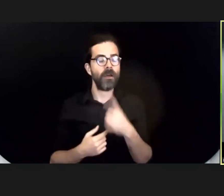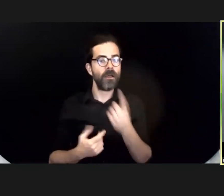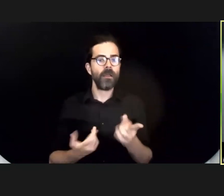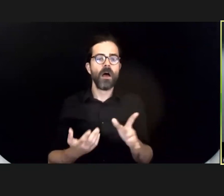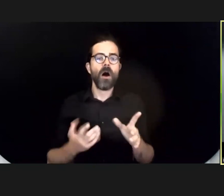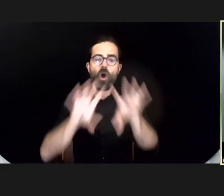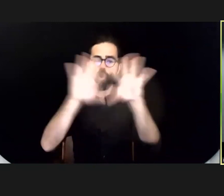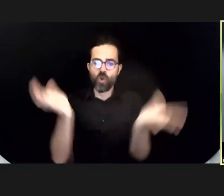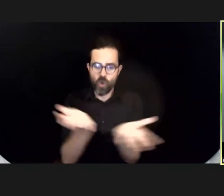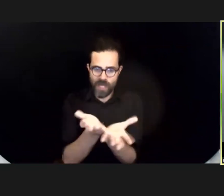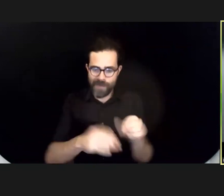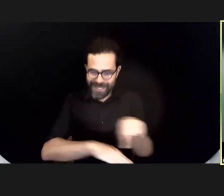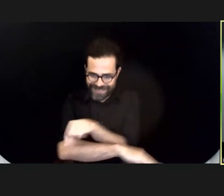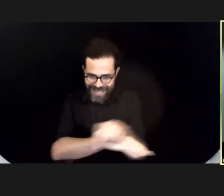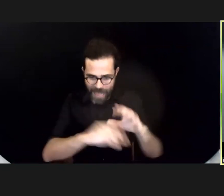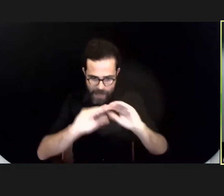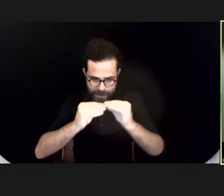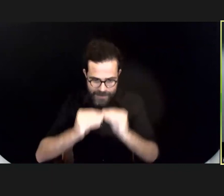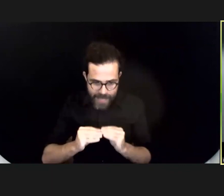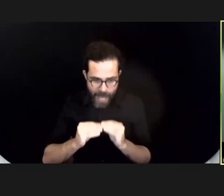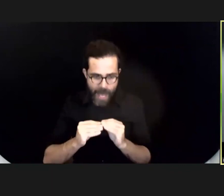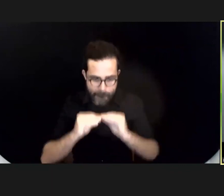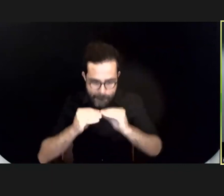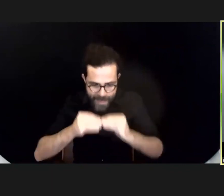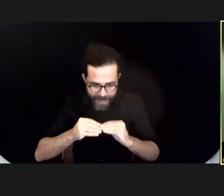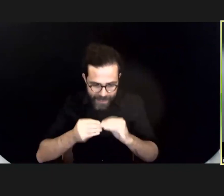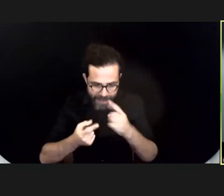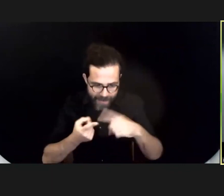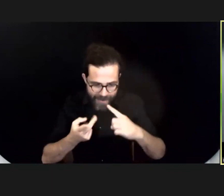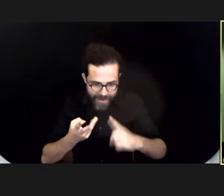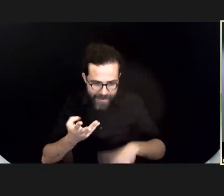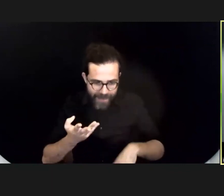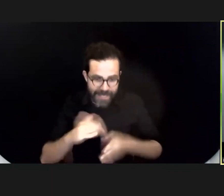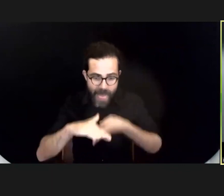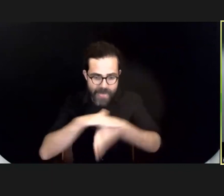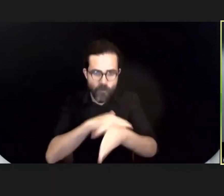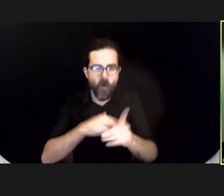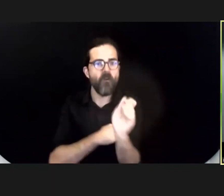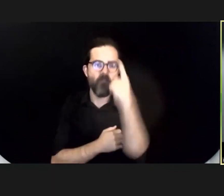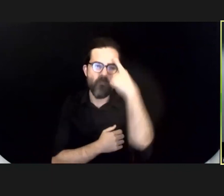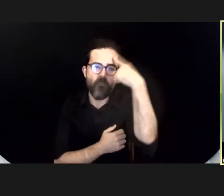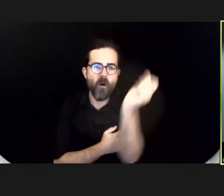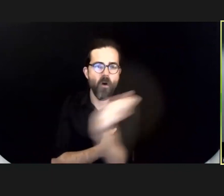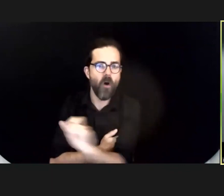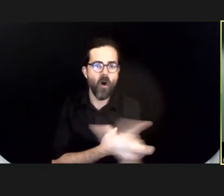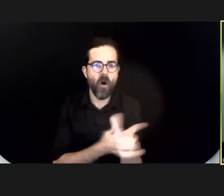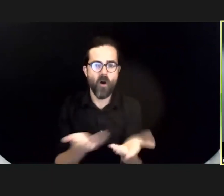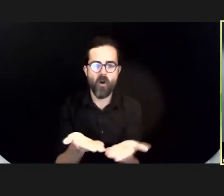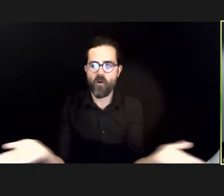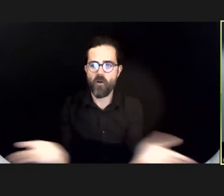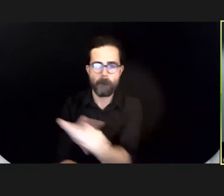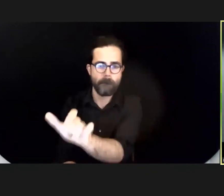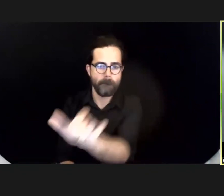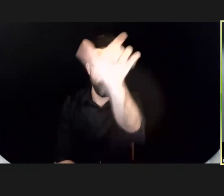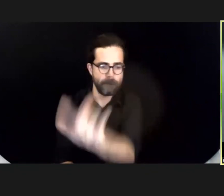things accessible for all. We have to put the people first, and we have to think about what is the objective of using this technology. It's about meeting